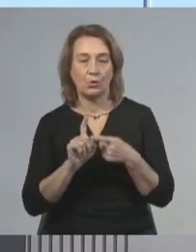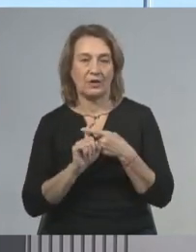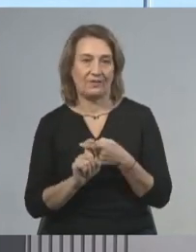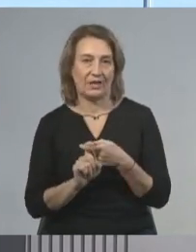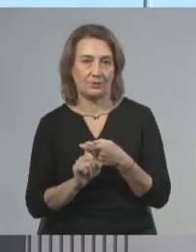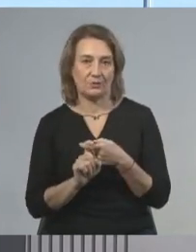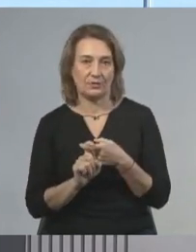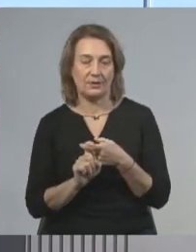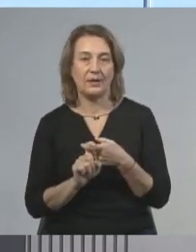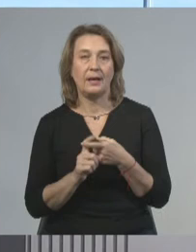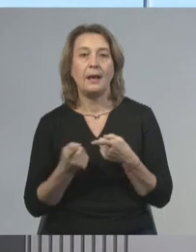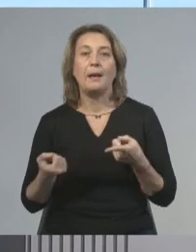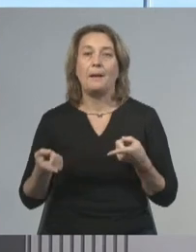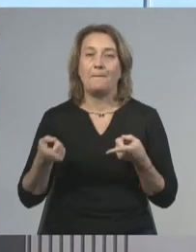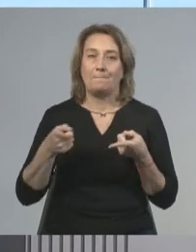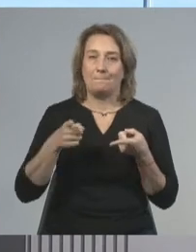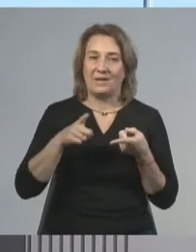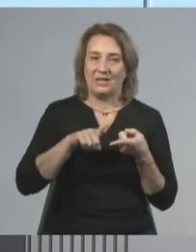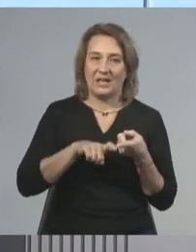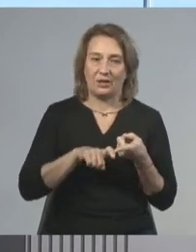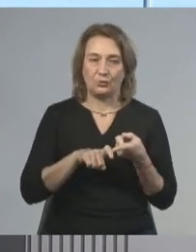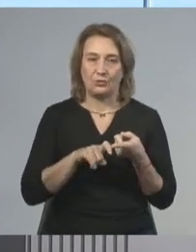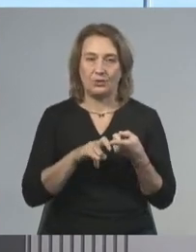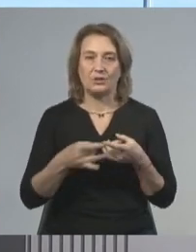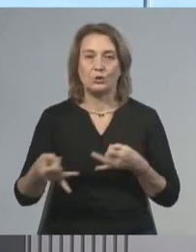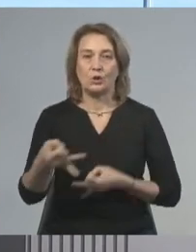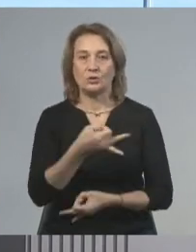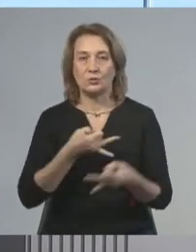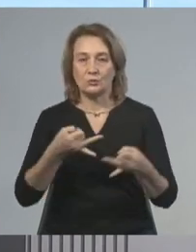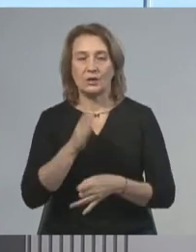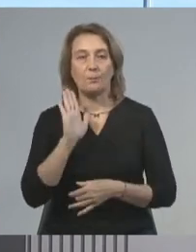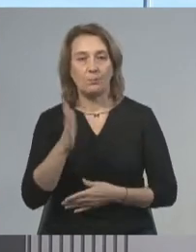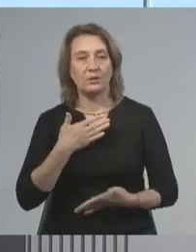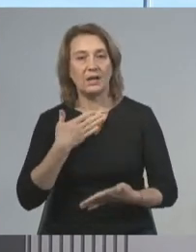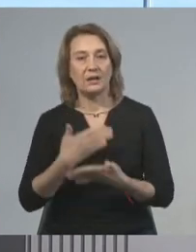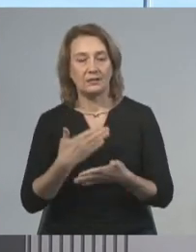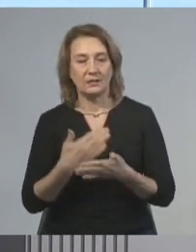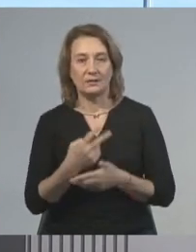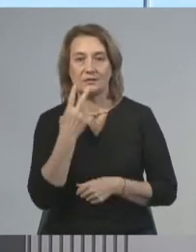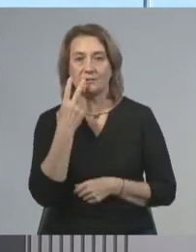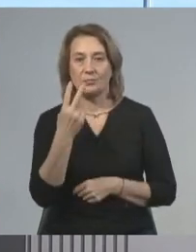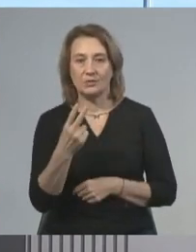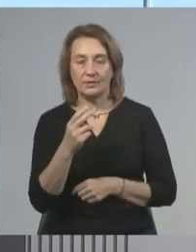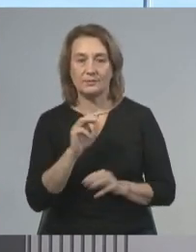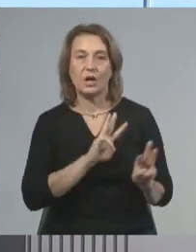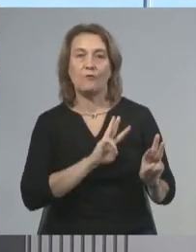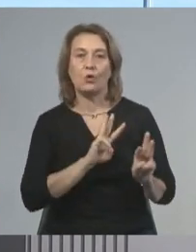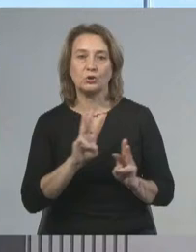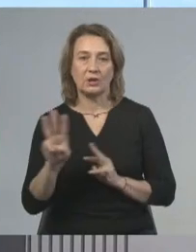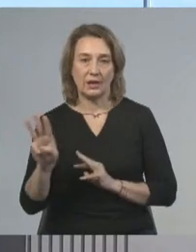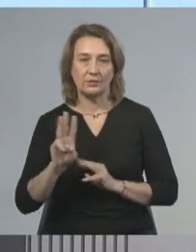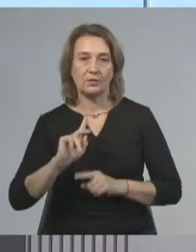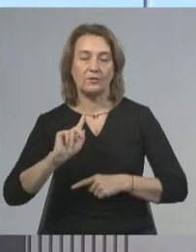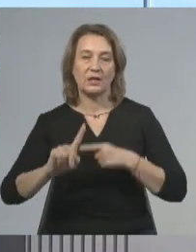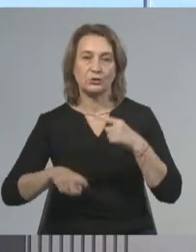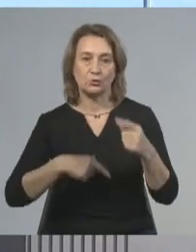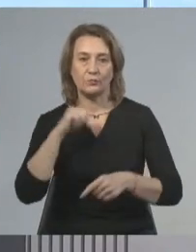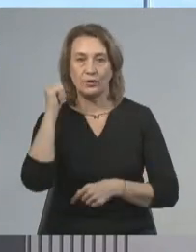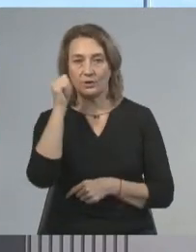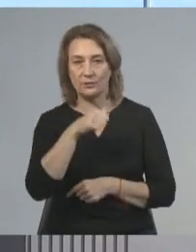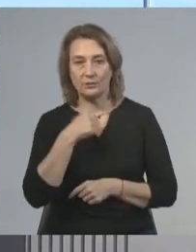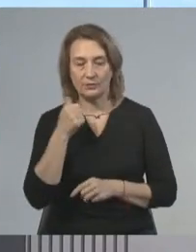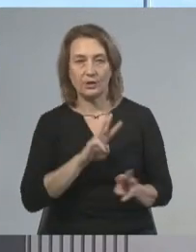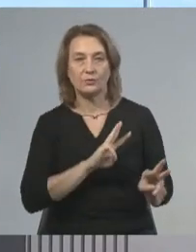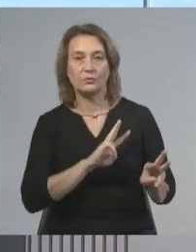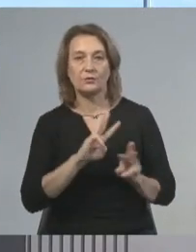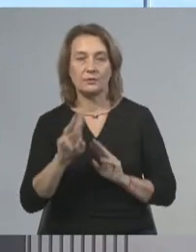uh this is the first forum which is held online because of the coronavirus crisis so see you later in 15 minutes and